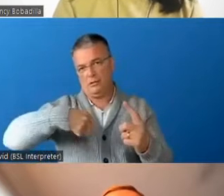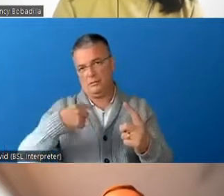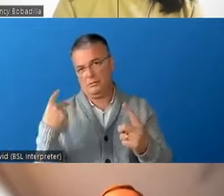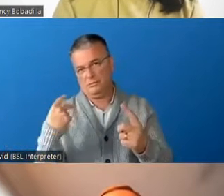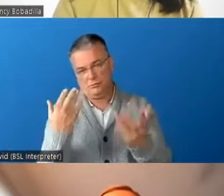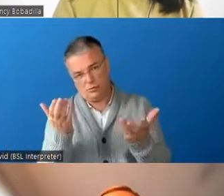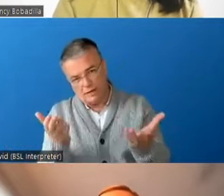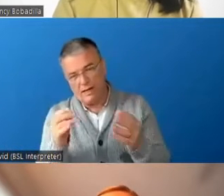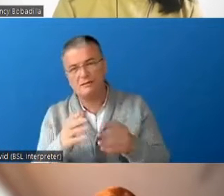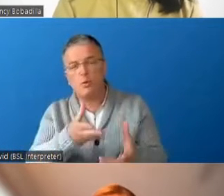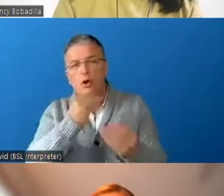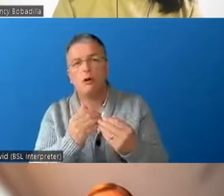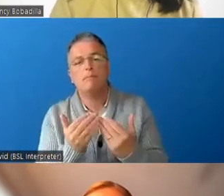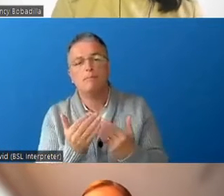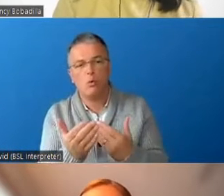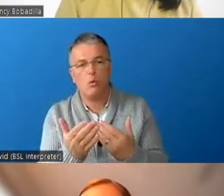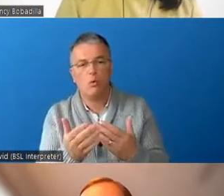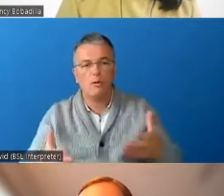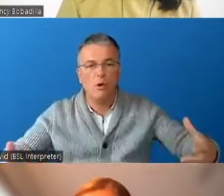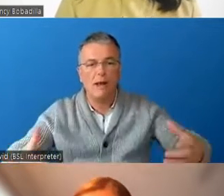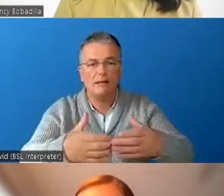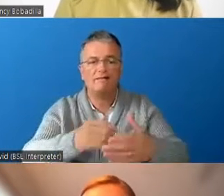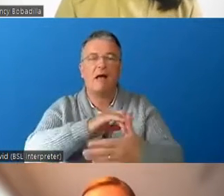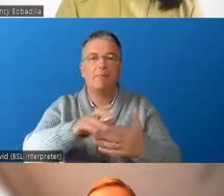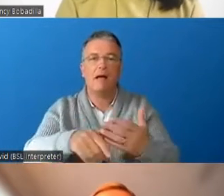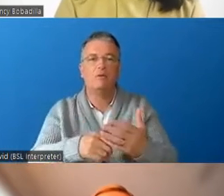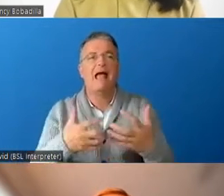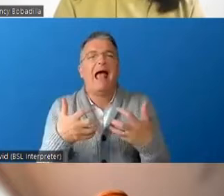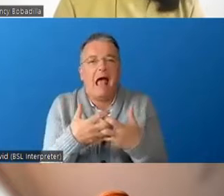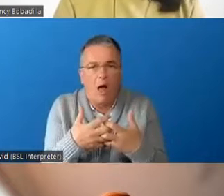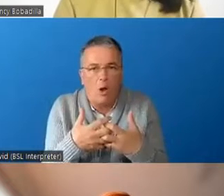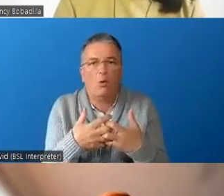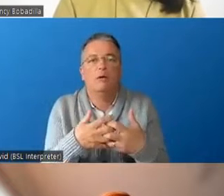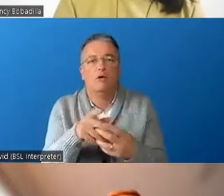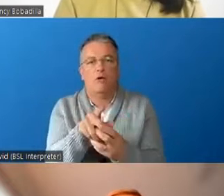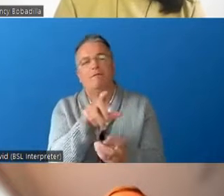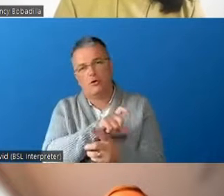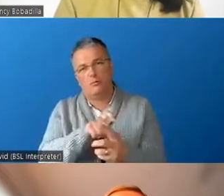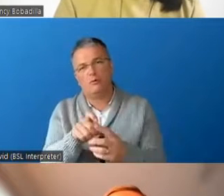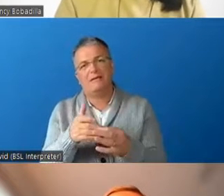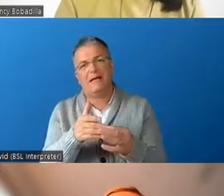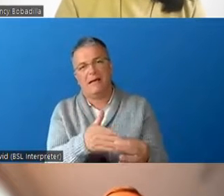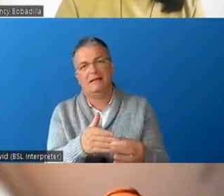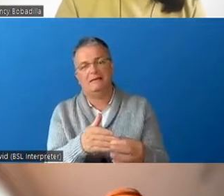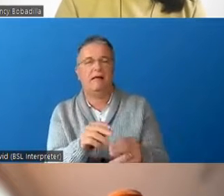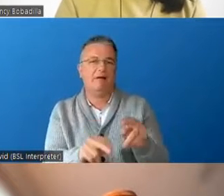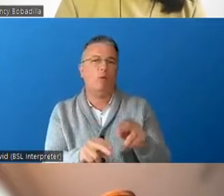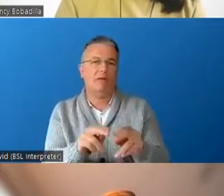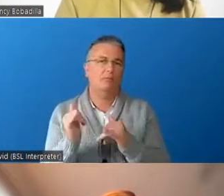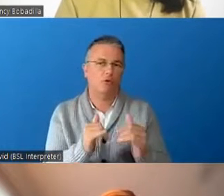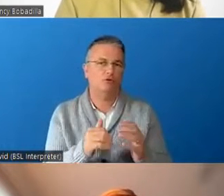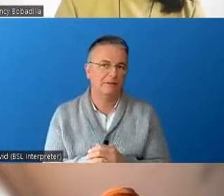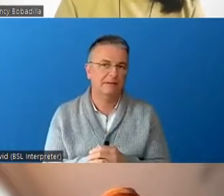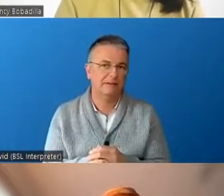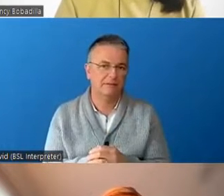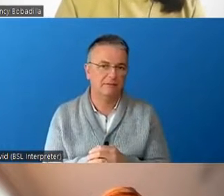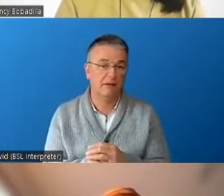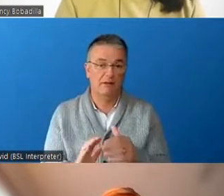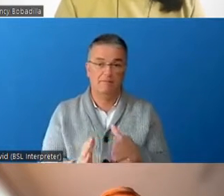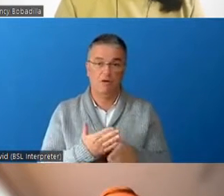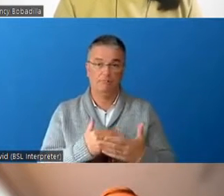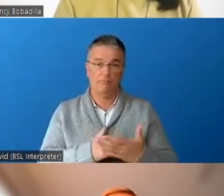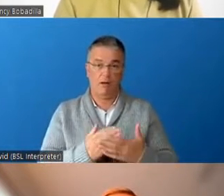to learn more collectively about the hows of community-led monitoring and evaluation. The first part of our